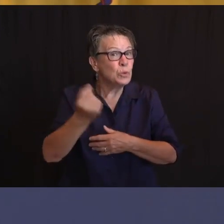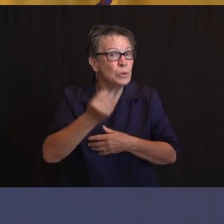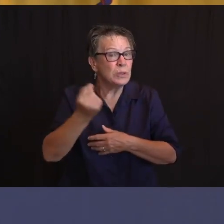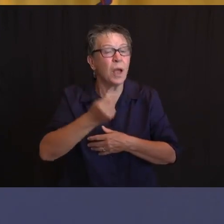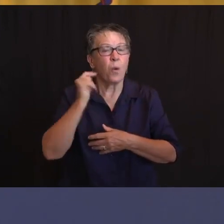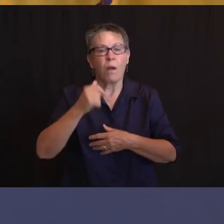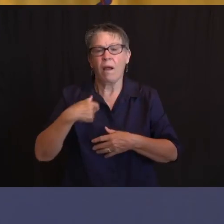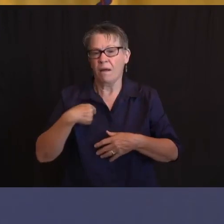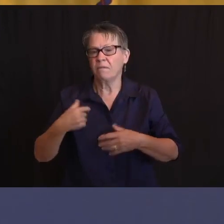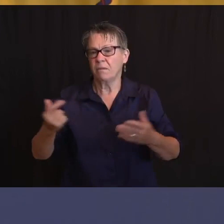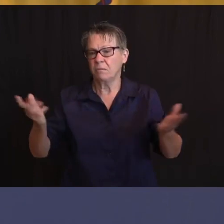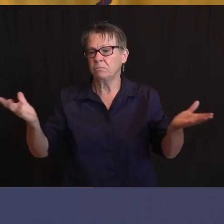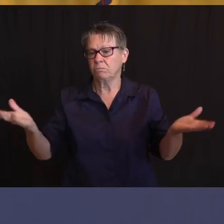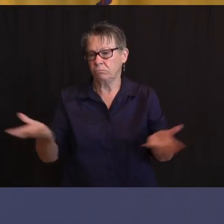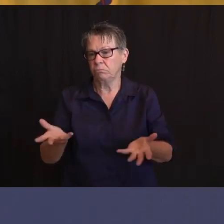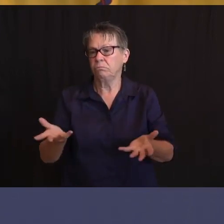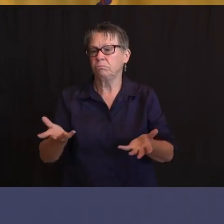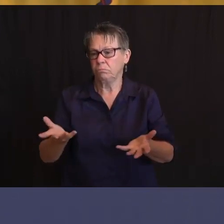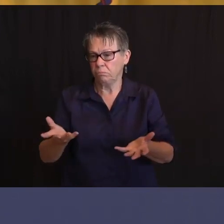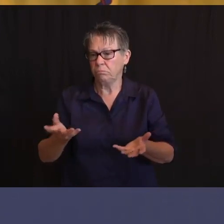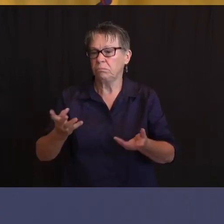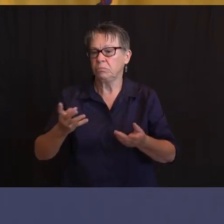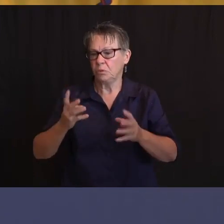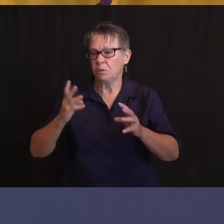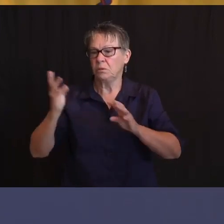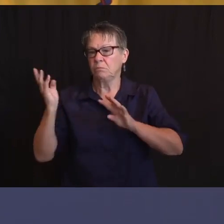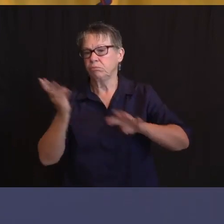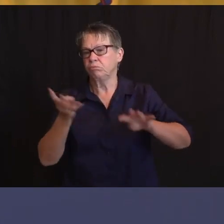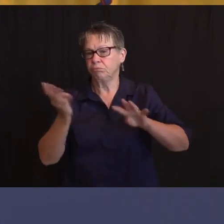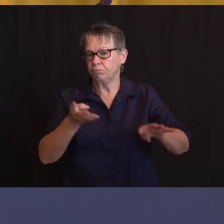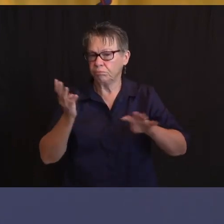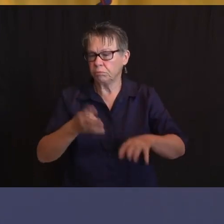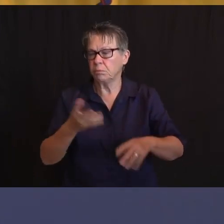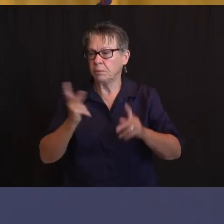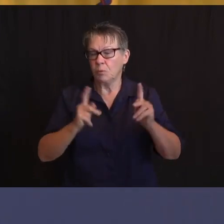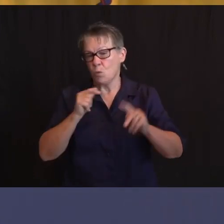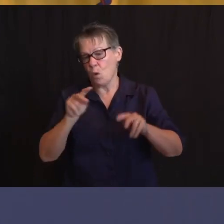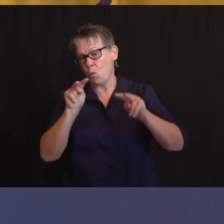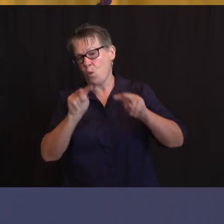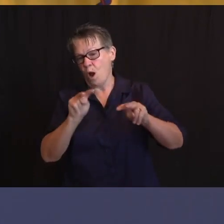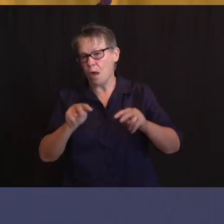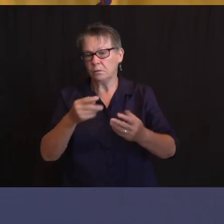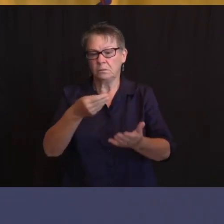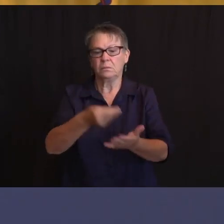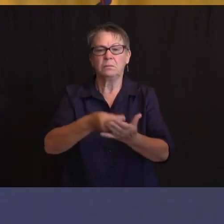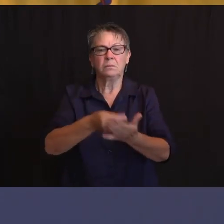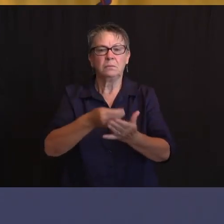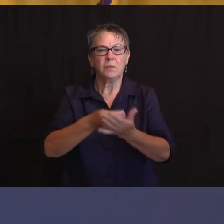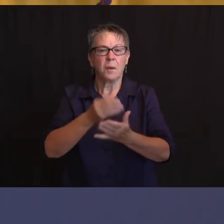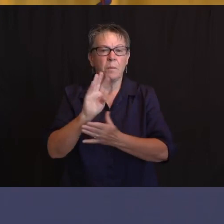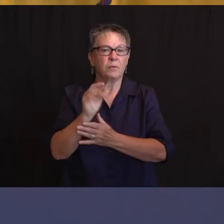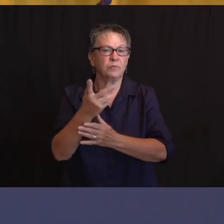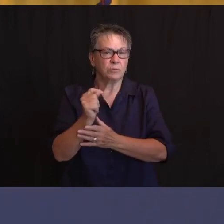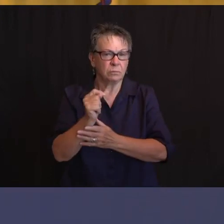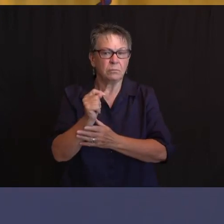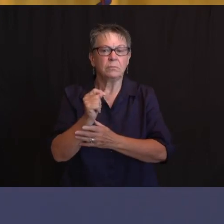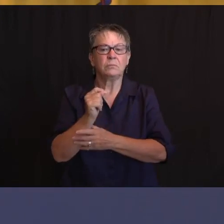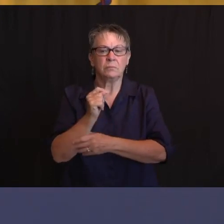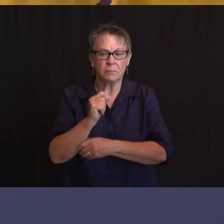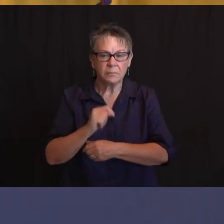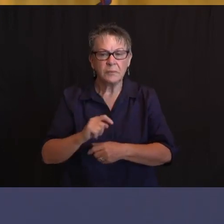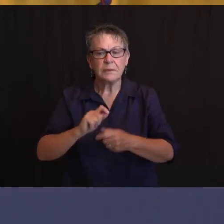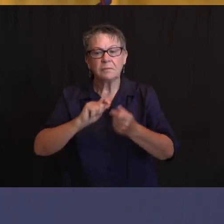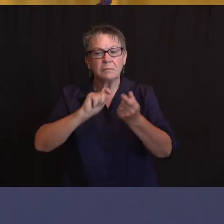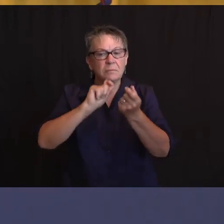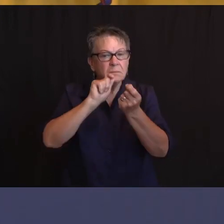people as possible. I won't speak to the specifics of it because we're polishing off the last pieces of it as we speak.